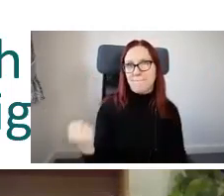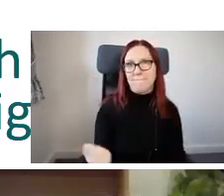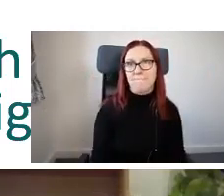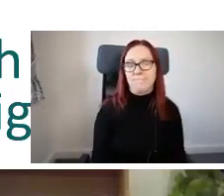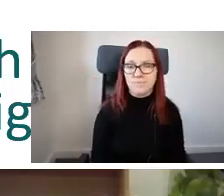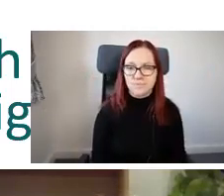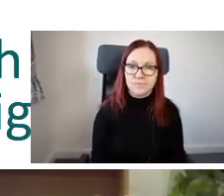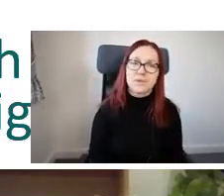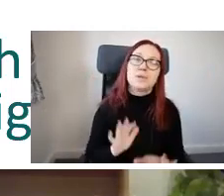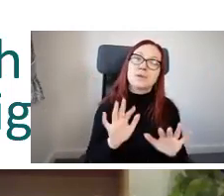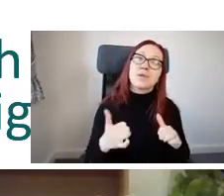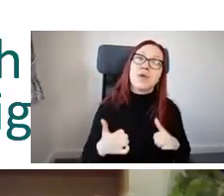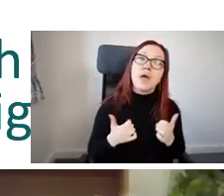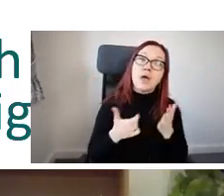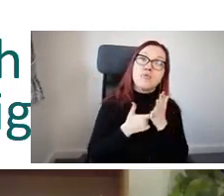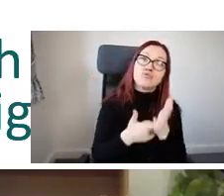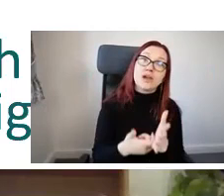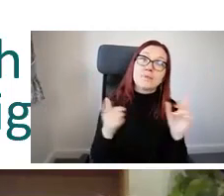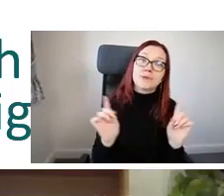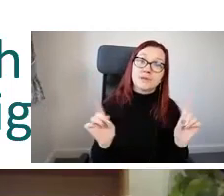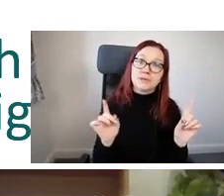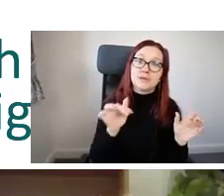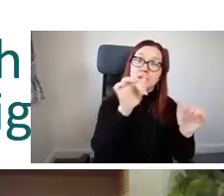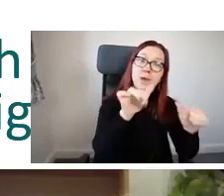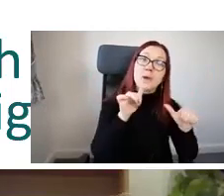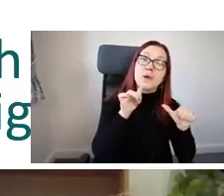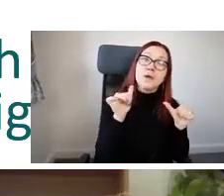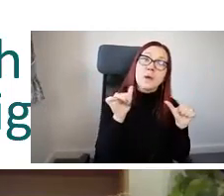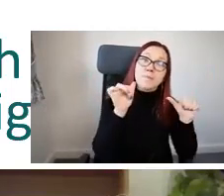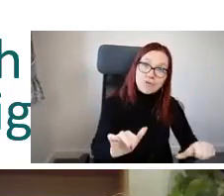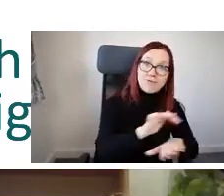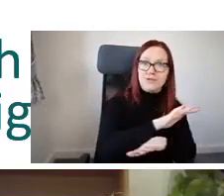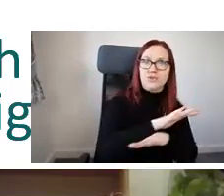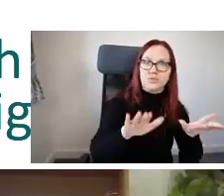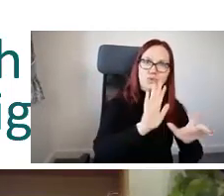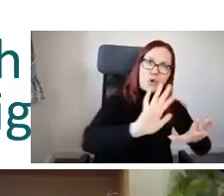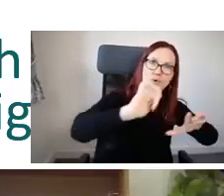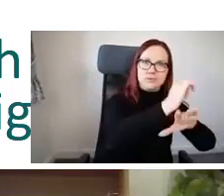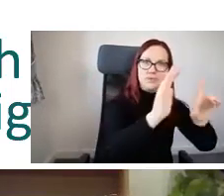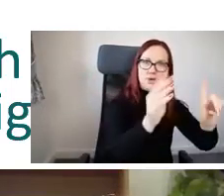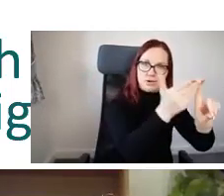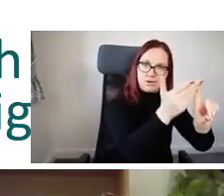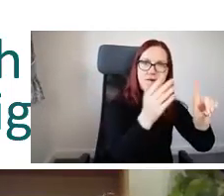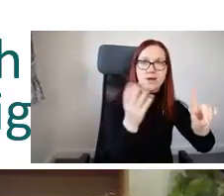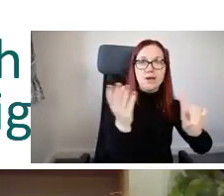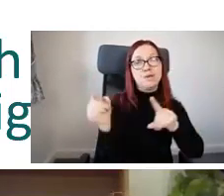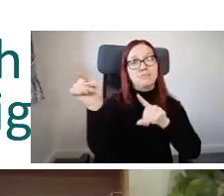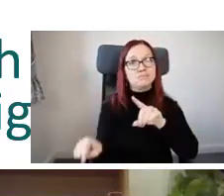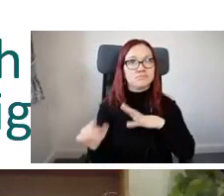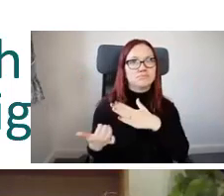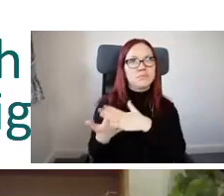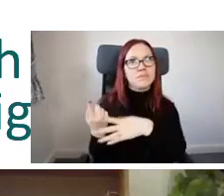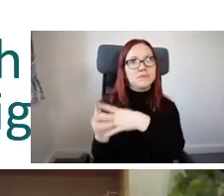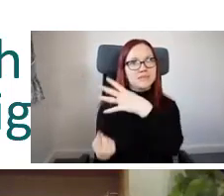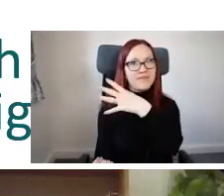Our recommendation is that preferences to not work on goals may be driven by some of the limiting factors that we've identified